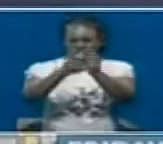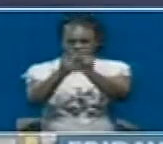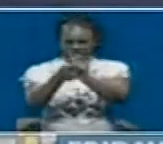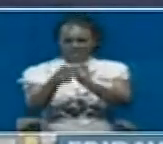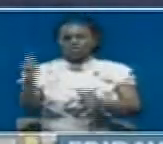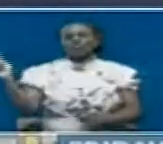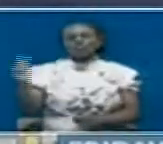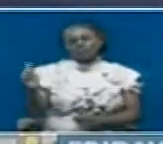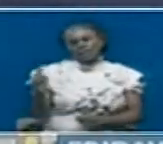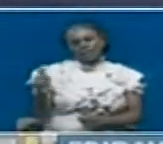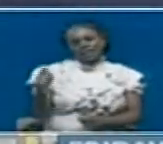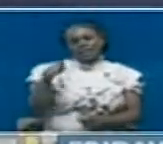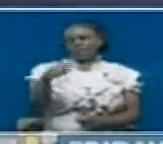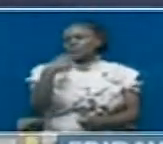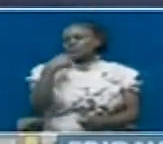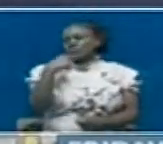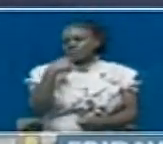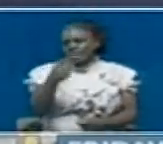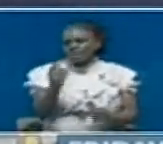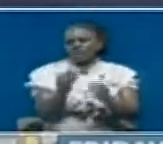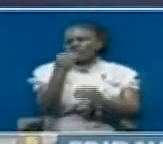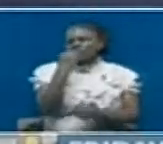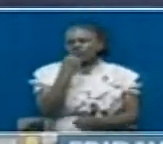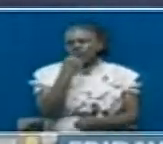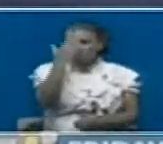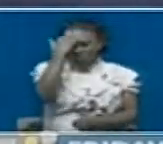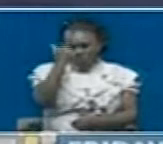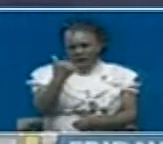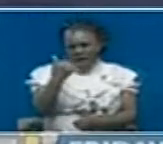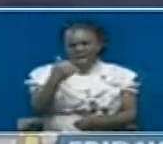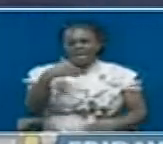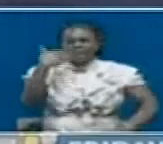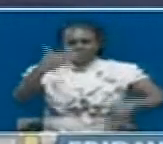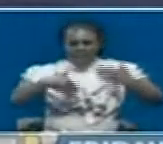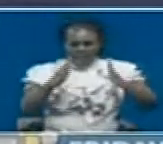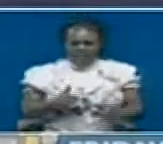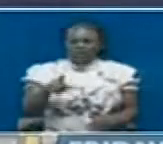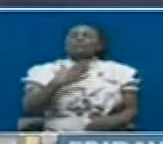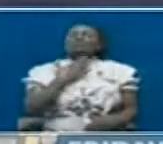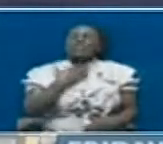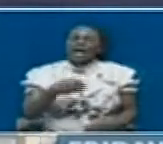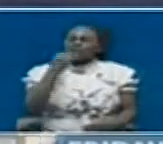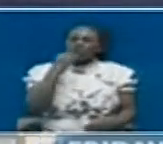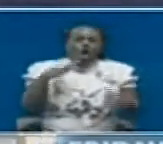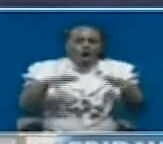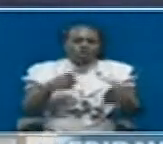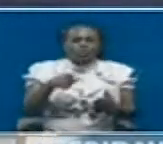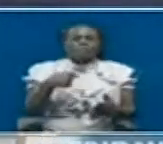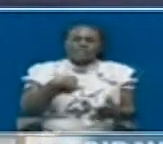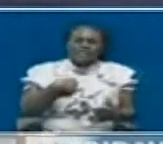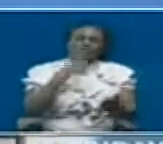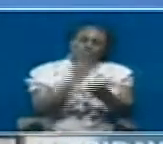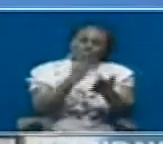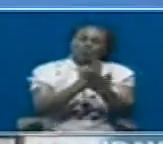Truphena. So unasema story ya food, is this because character wako anapenda food ama ni cause pia wewe unapenda chakula? Mimi napenda